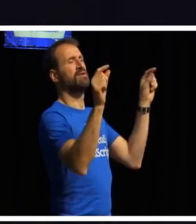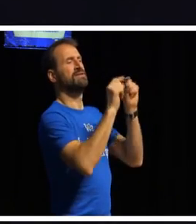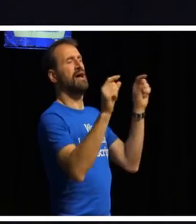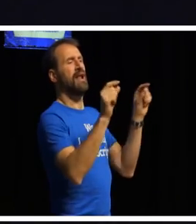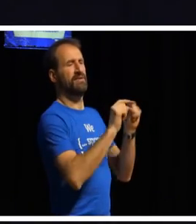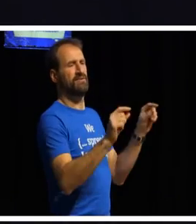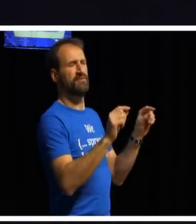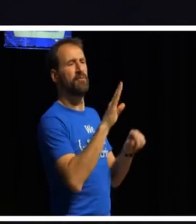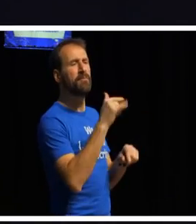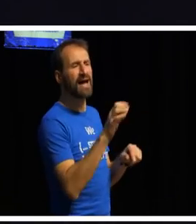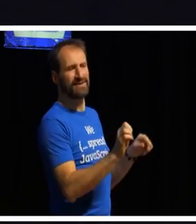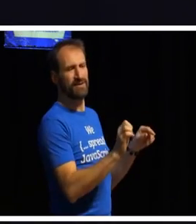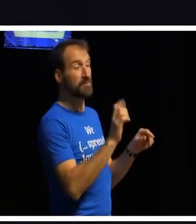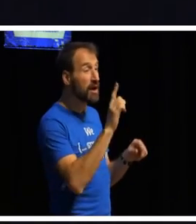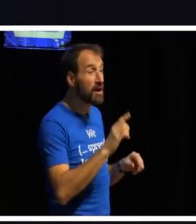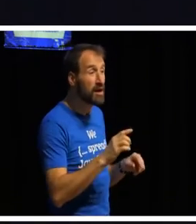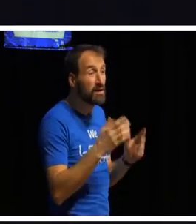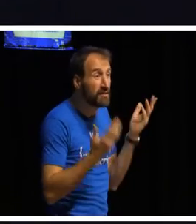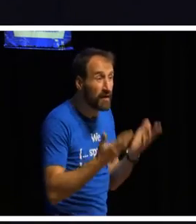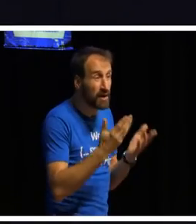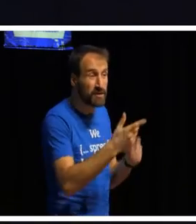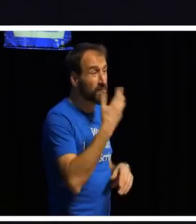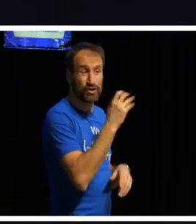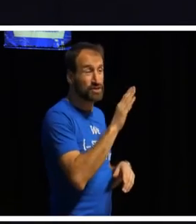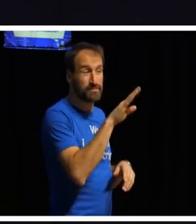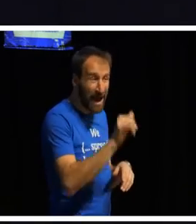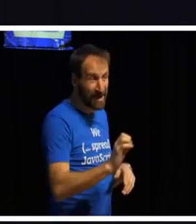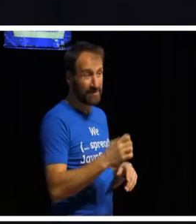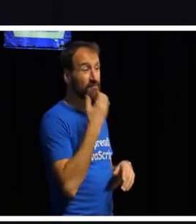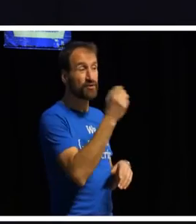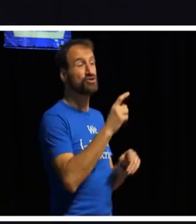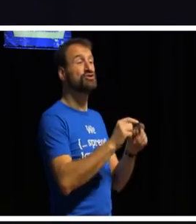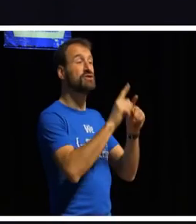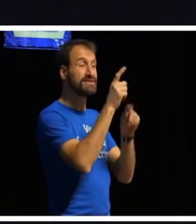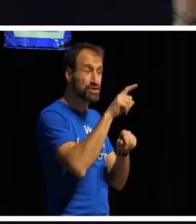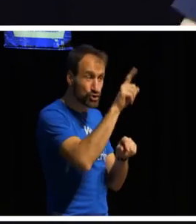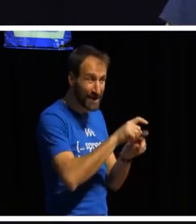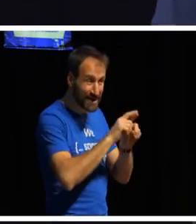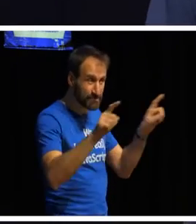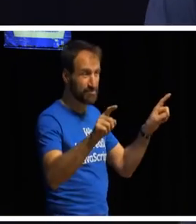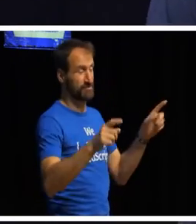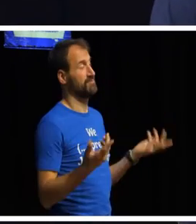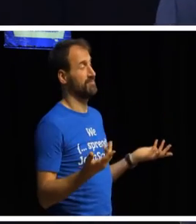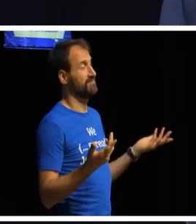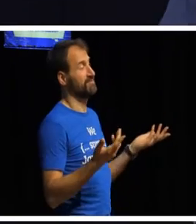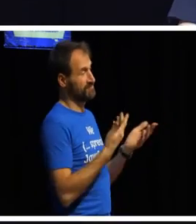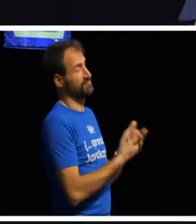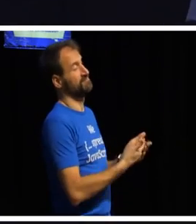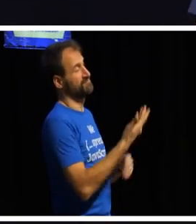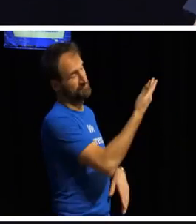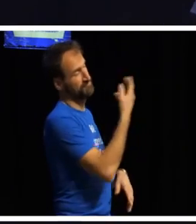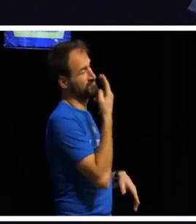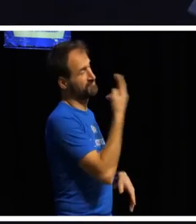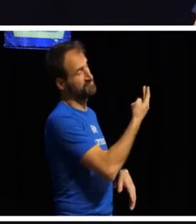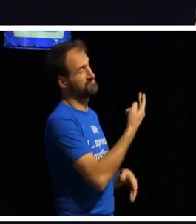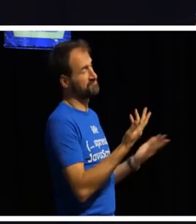like strings. And you can do this today using text decoder. So here I'm going to create a new decoder and loop